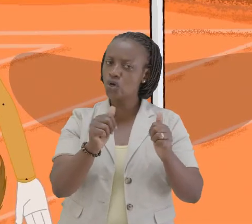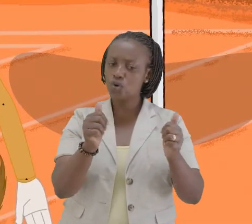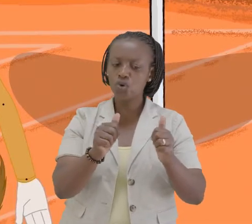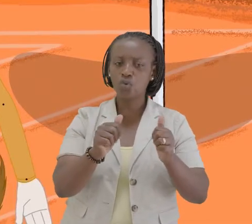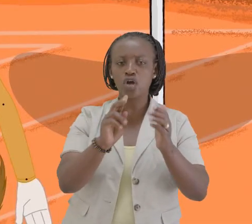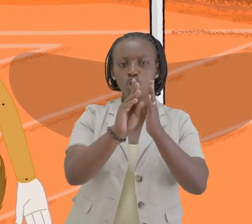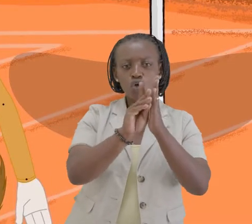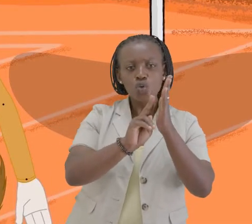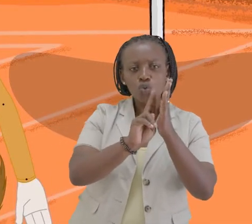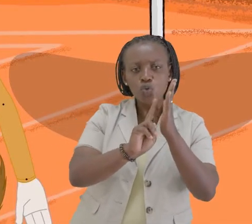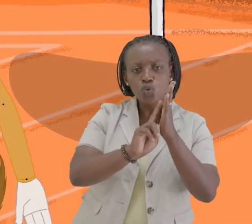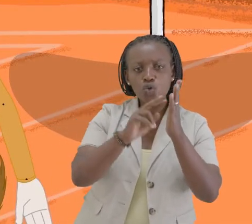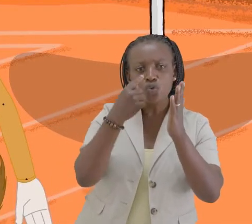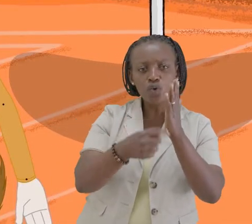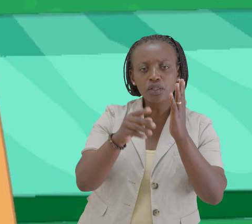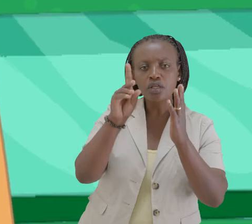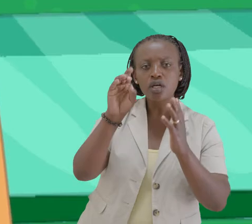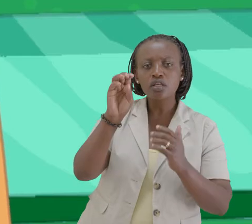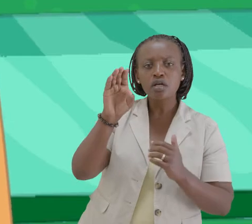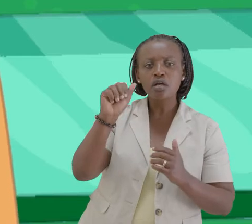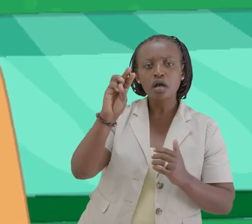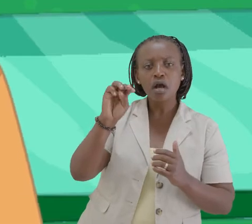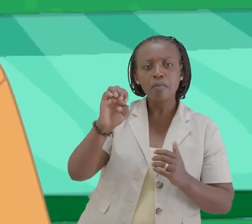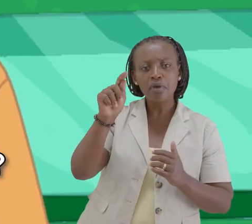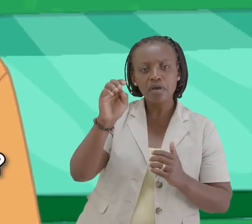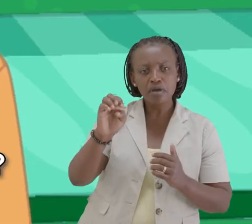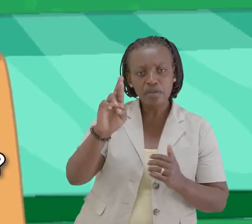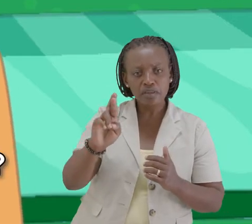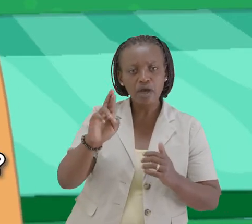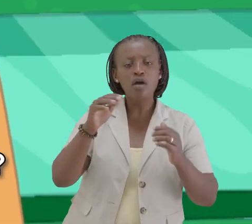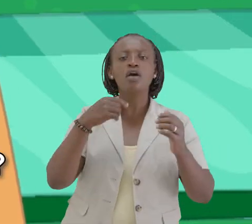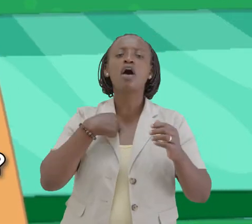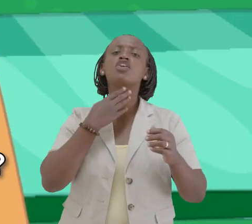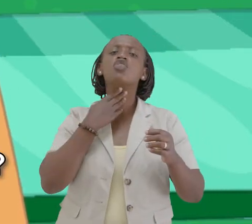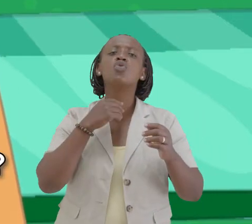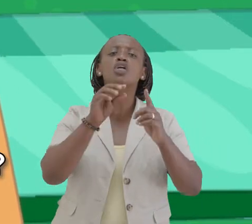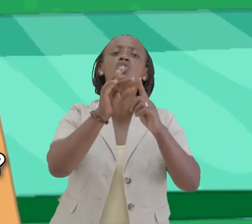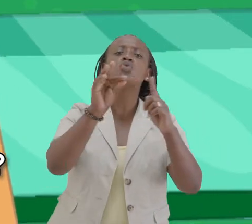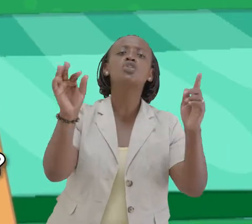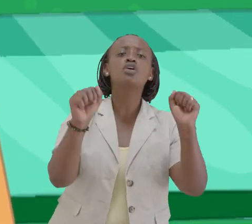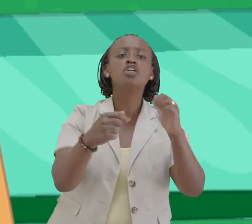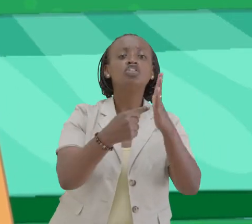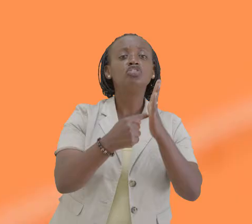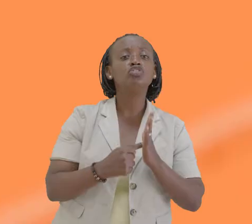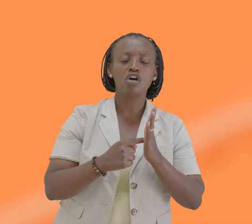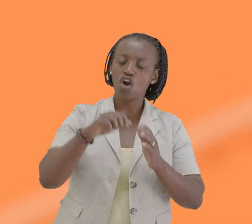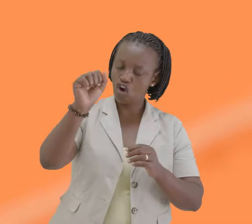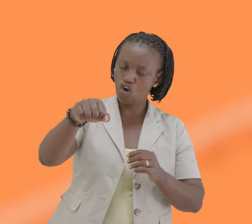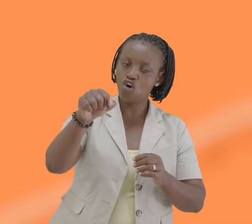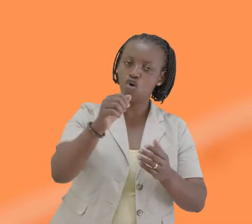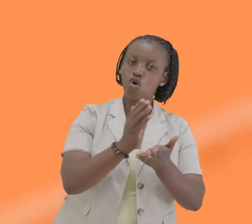Well, I used a tape measure. Can you show us? I want to know how you measured it.